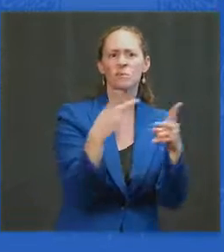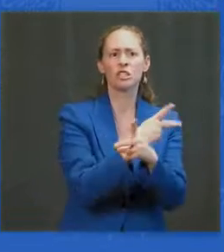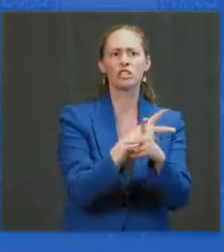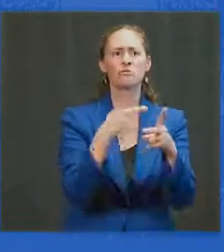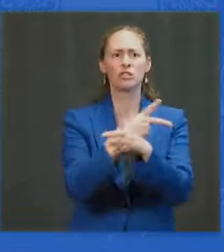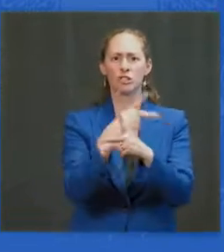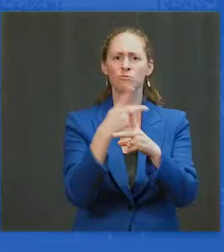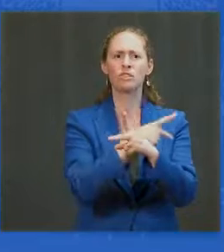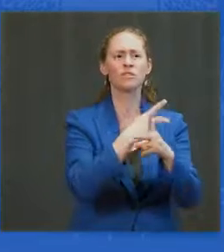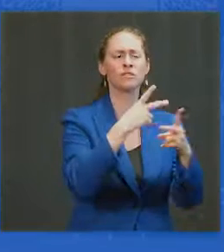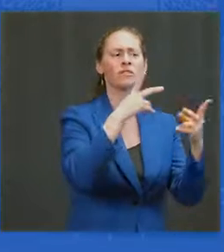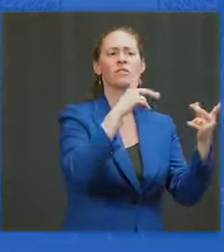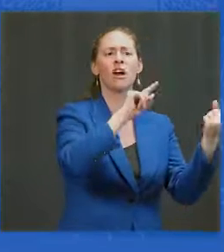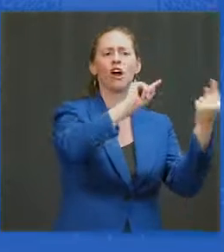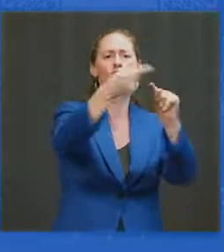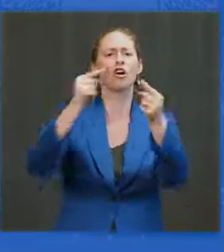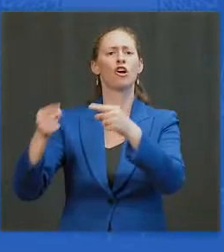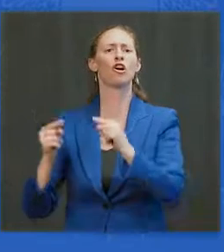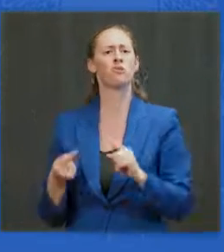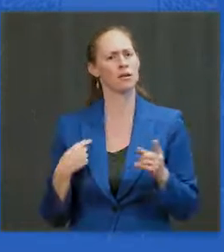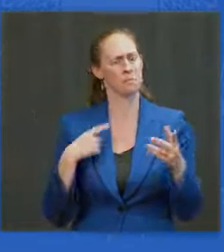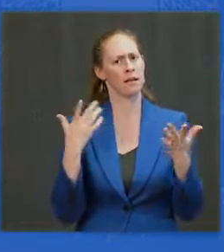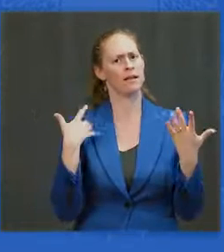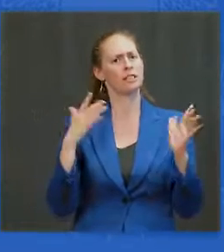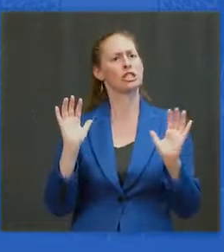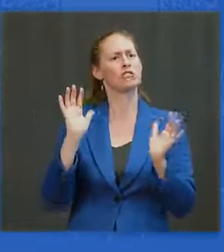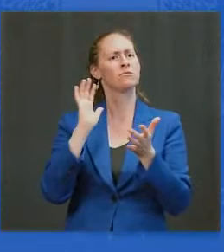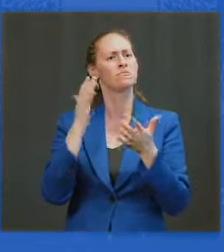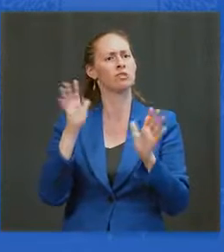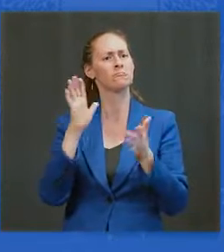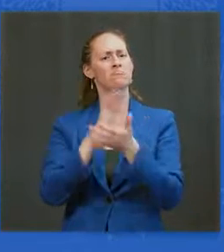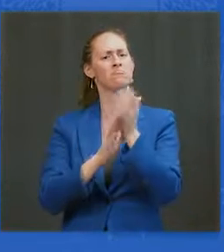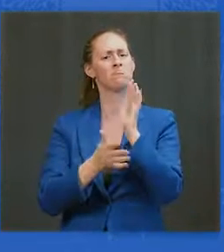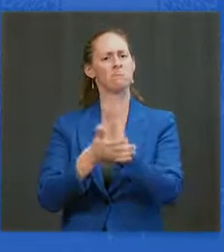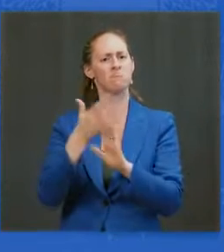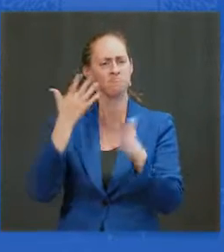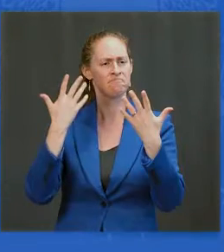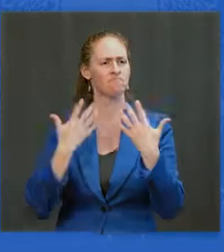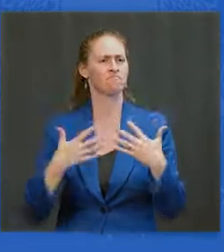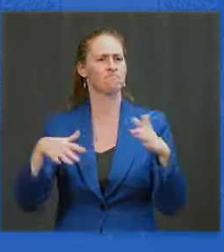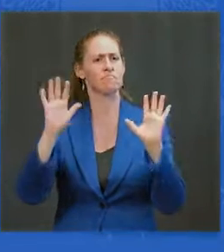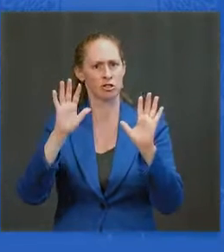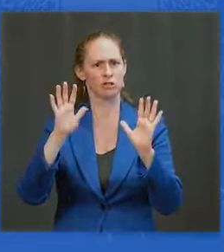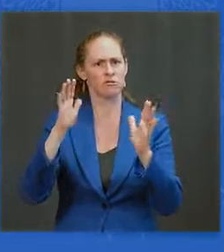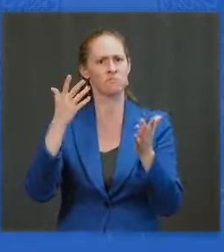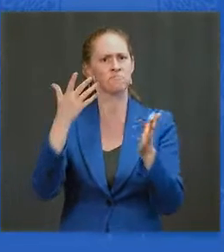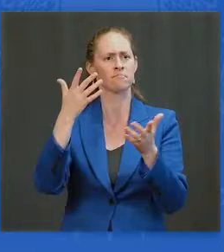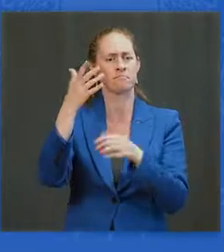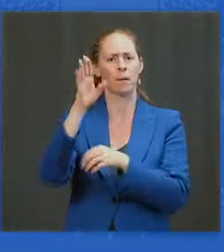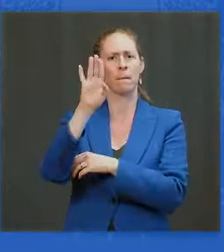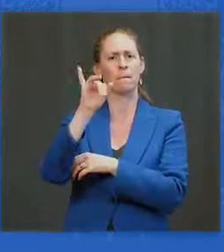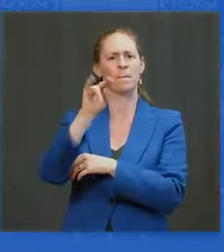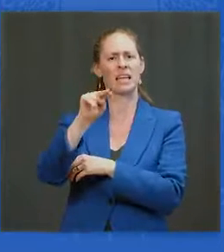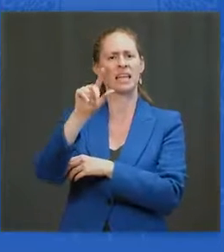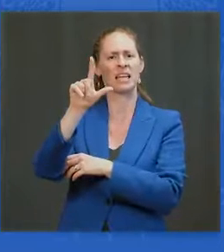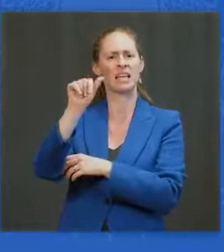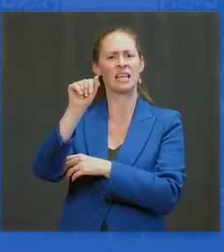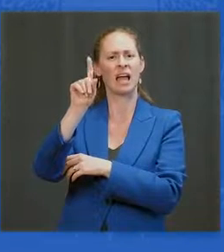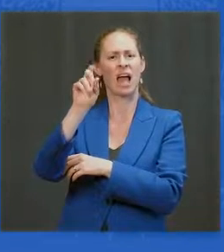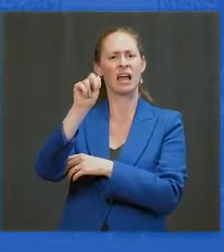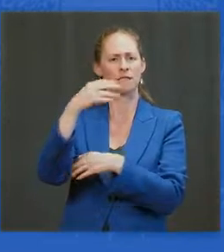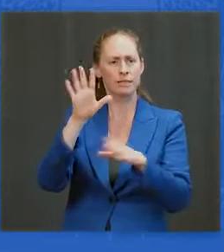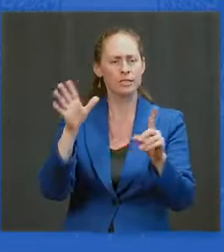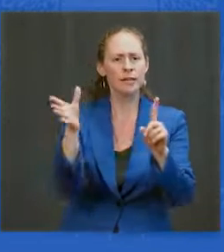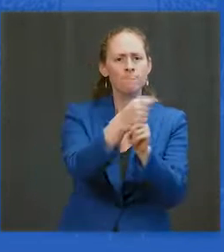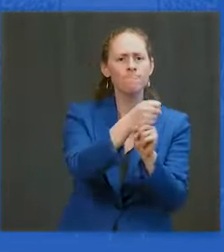objective. We delivered justice to bin Laden more than a decade ago. But the current environment looks very different than it did